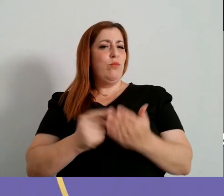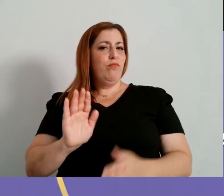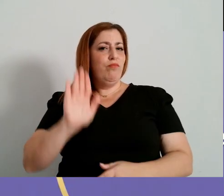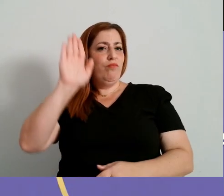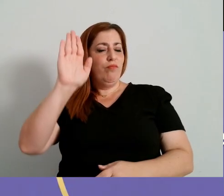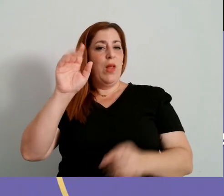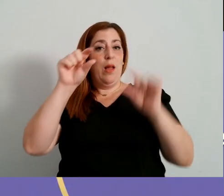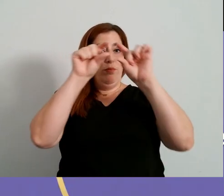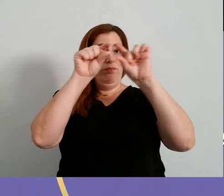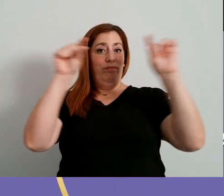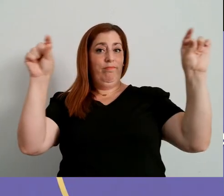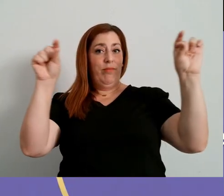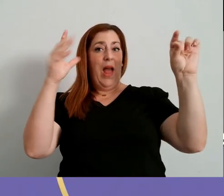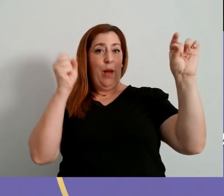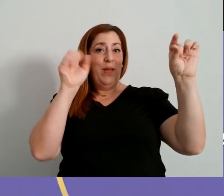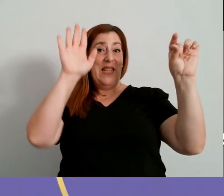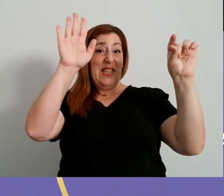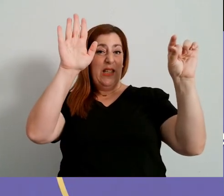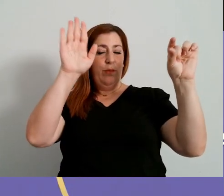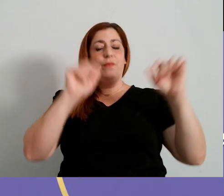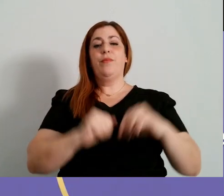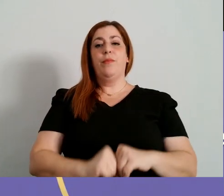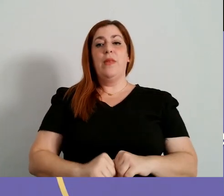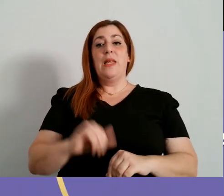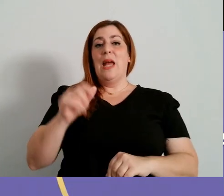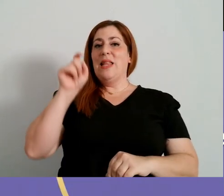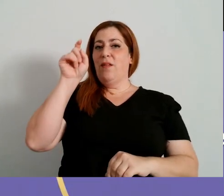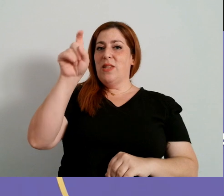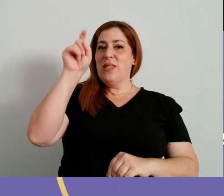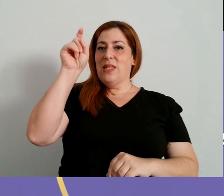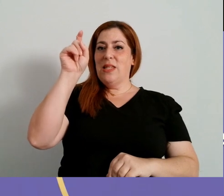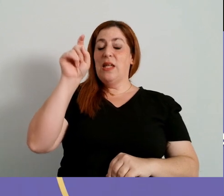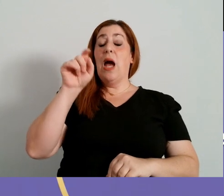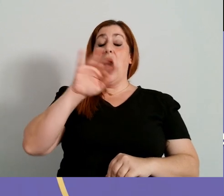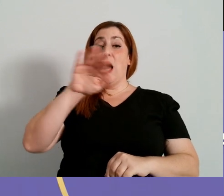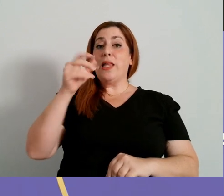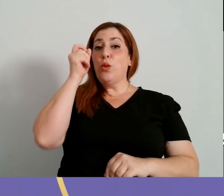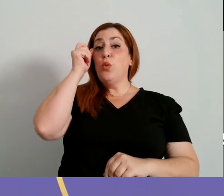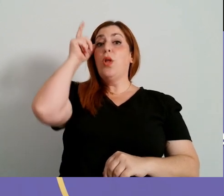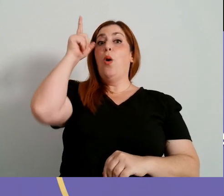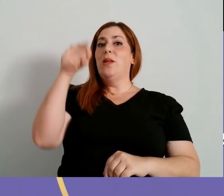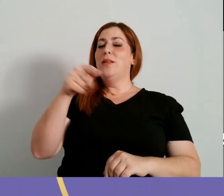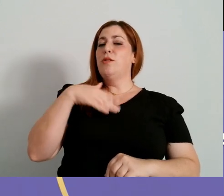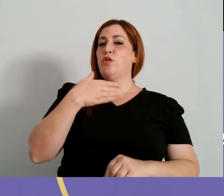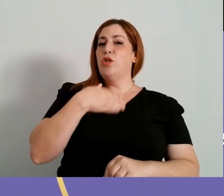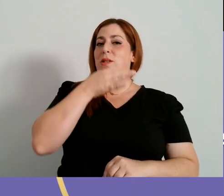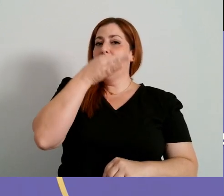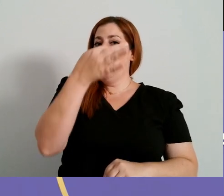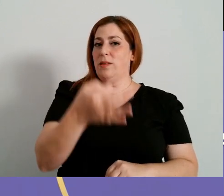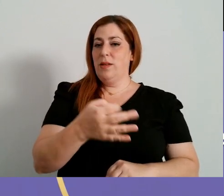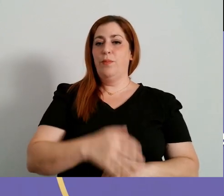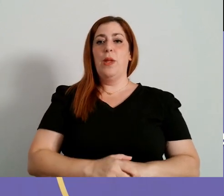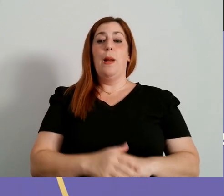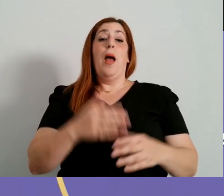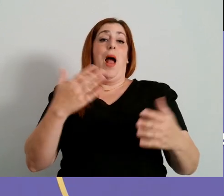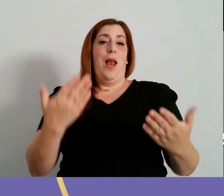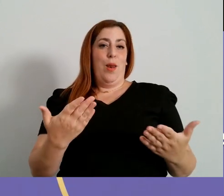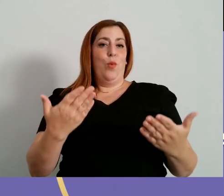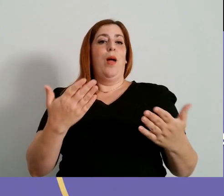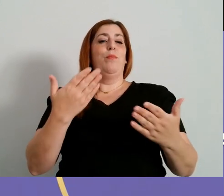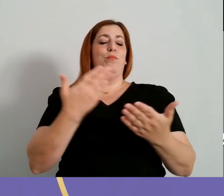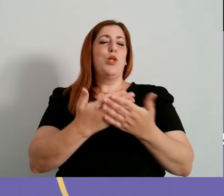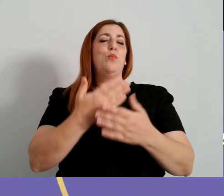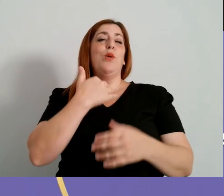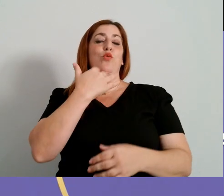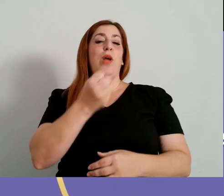the top part of your bar. It's a little hand. And if you click that, it will show us that you want to ask a question.